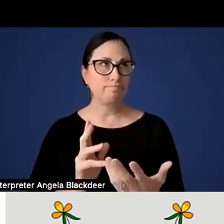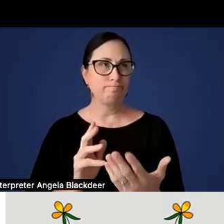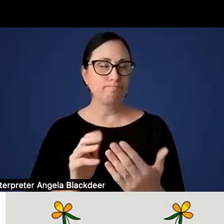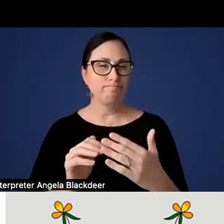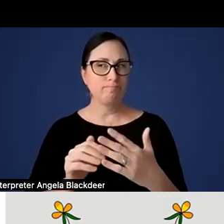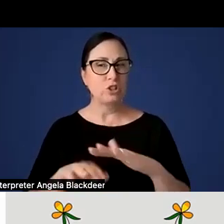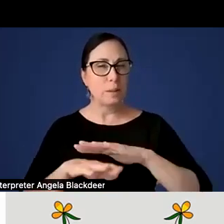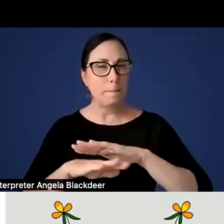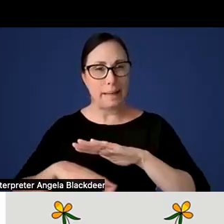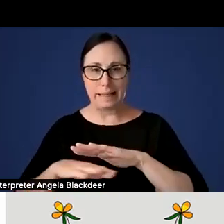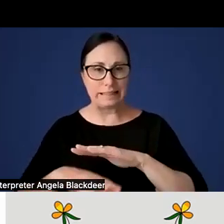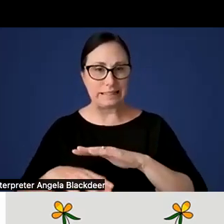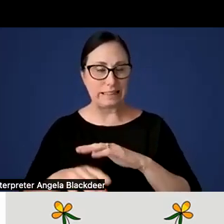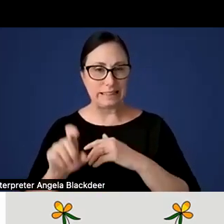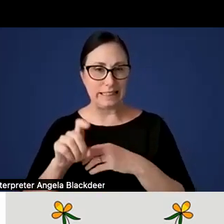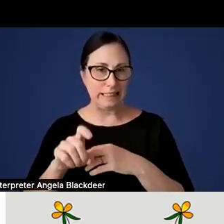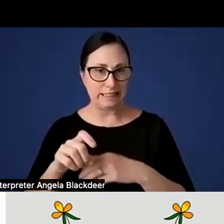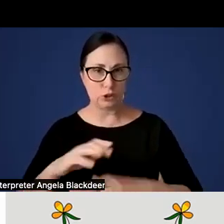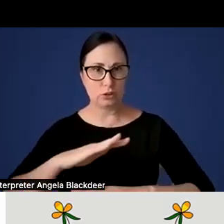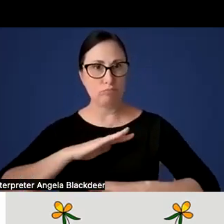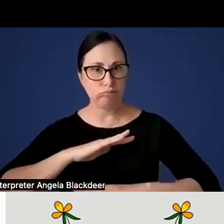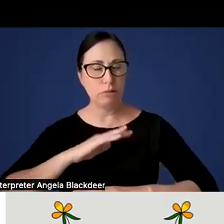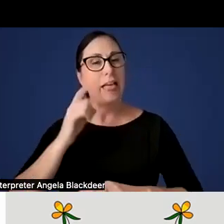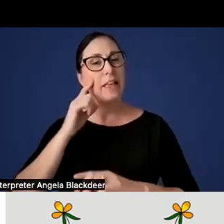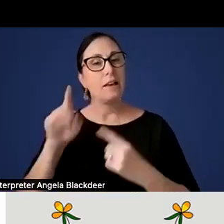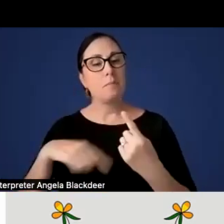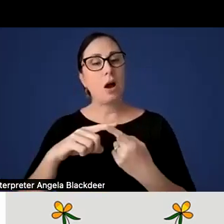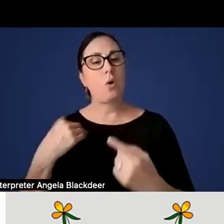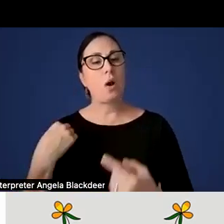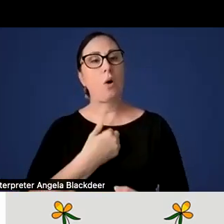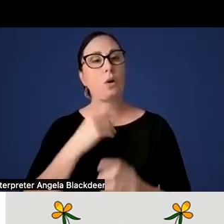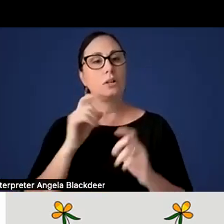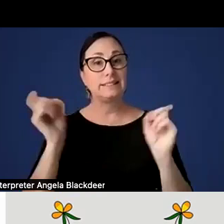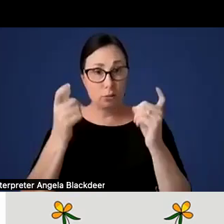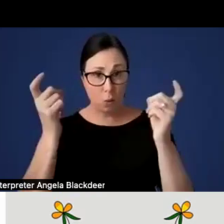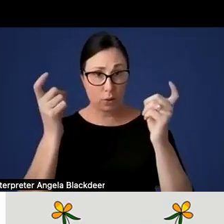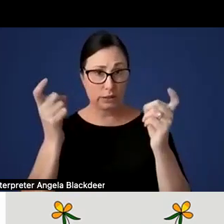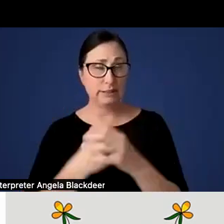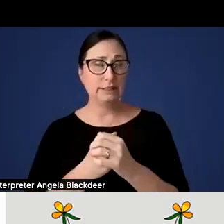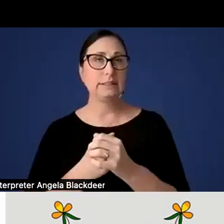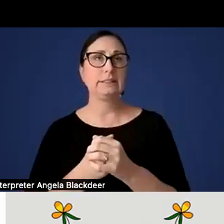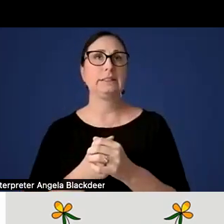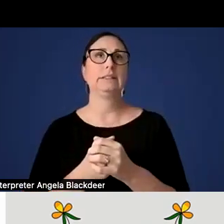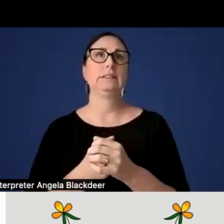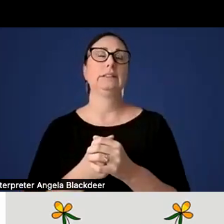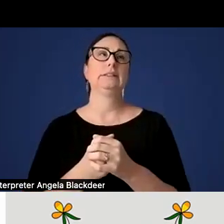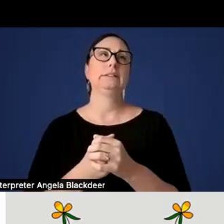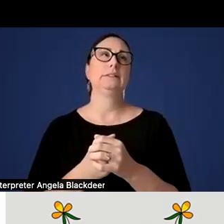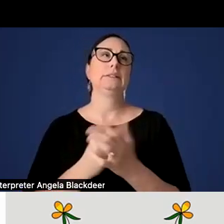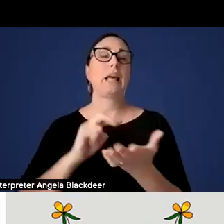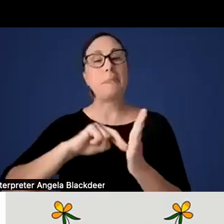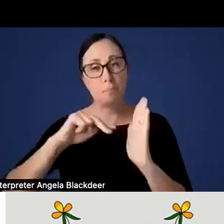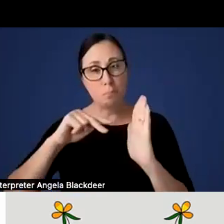about, our ceremonies. I think about the ways that, or I should say the purposes for